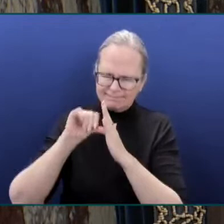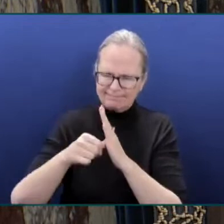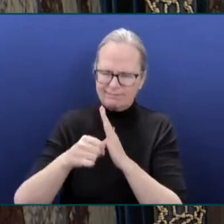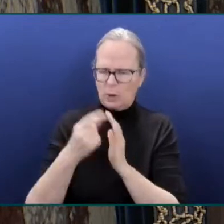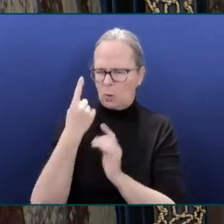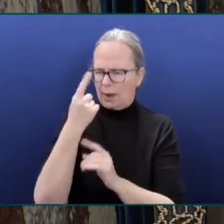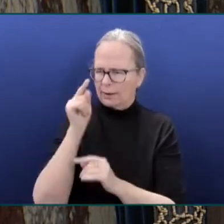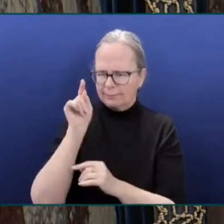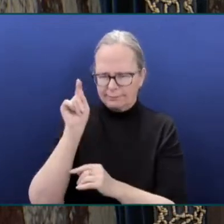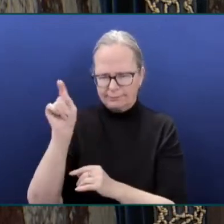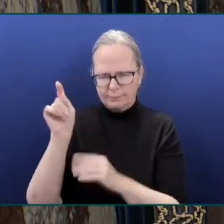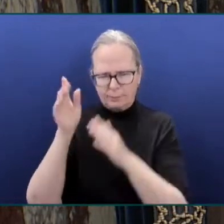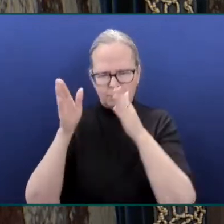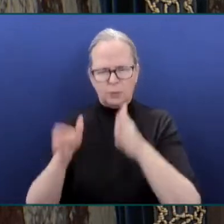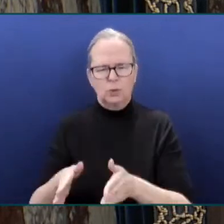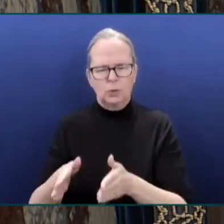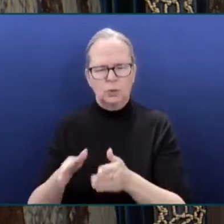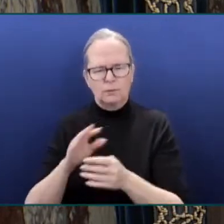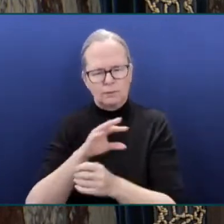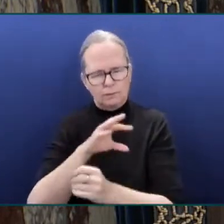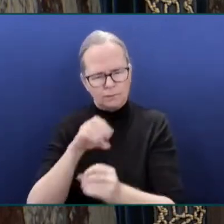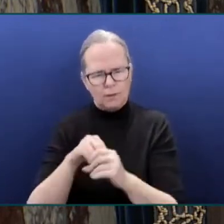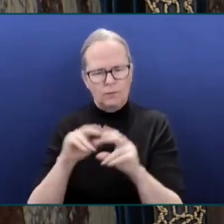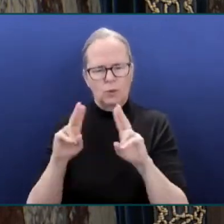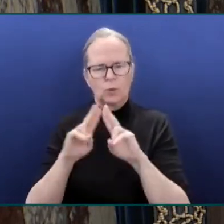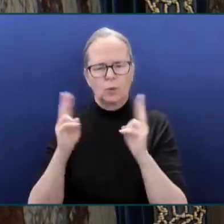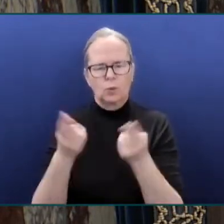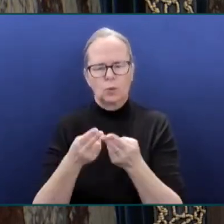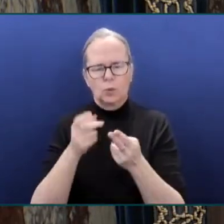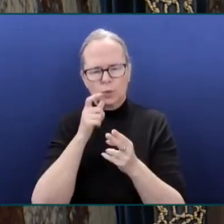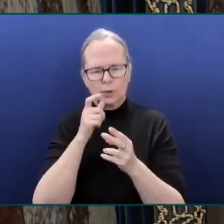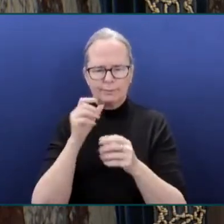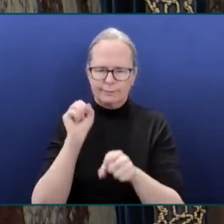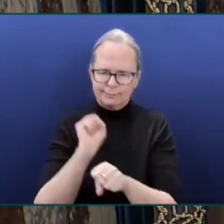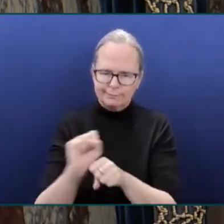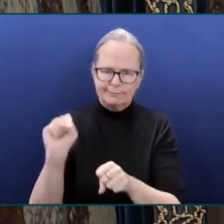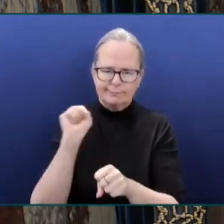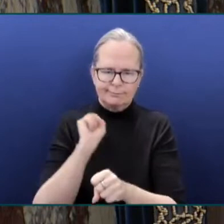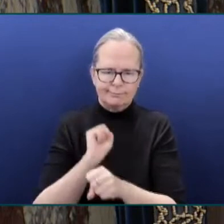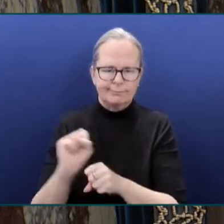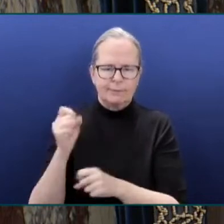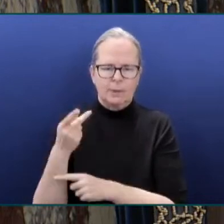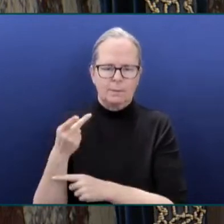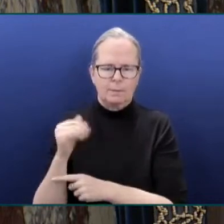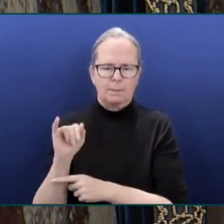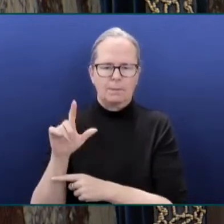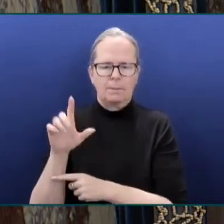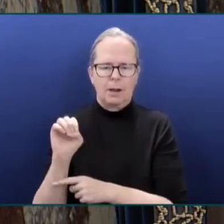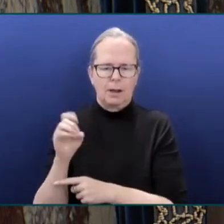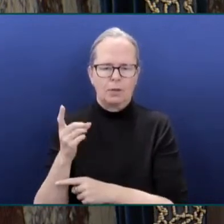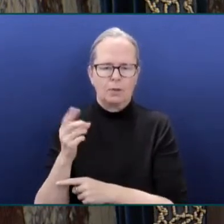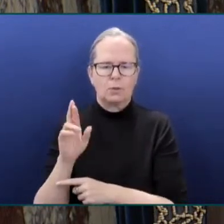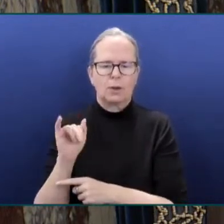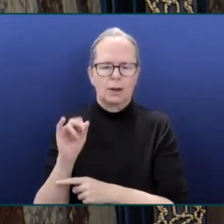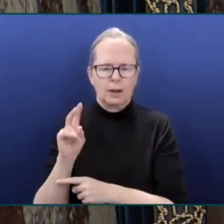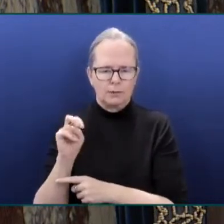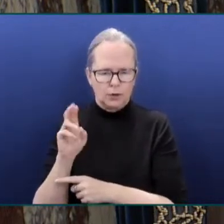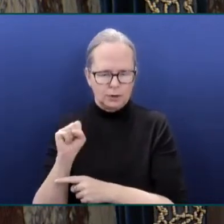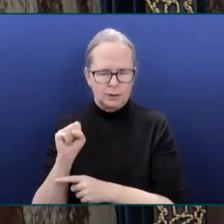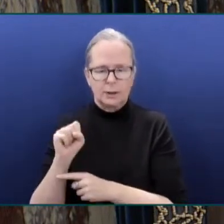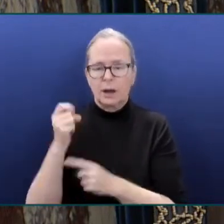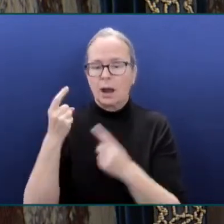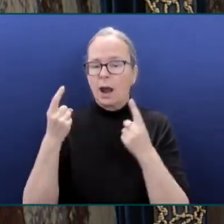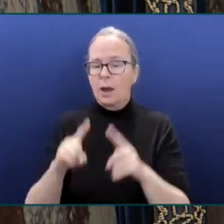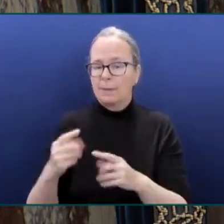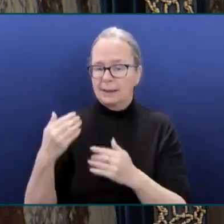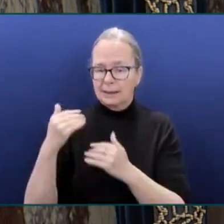Drivers 2404. He shares the same last name as me. He is the father of my grandson. Would everybody make